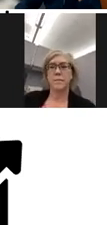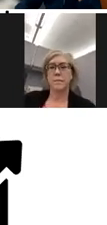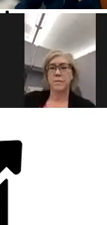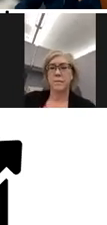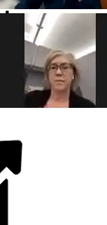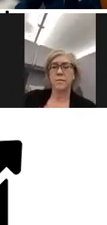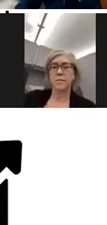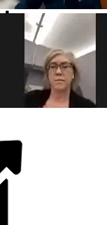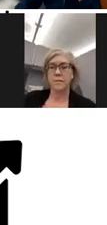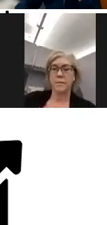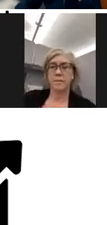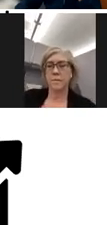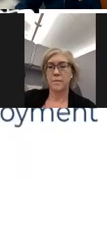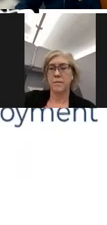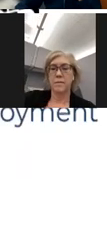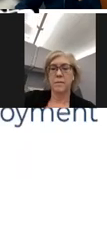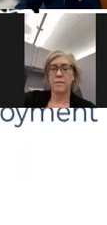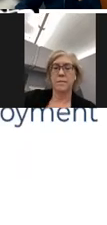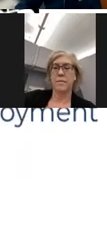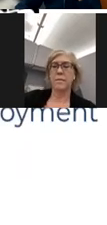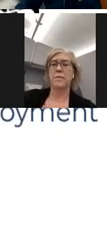So next slide, please.